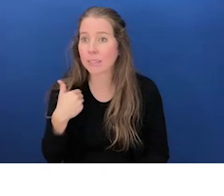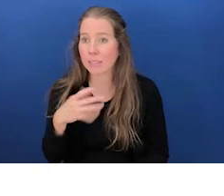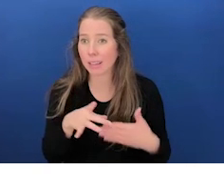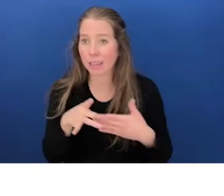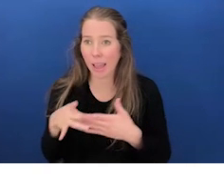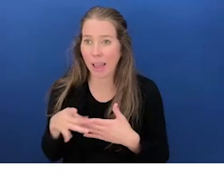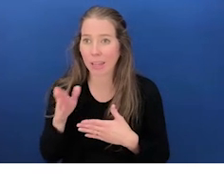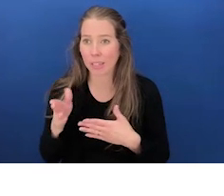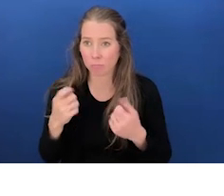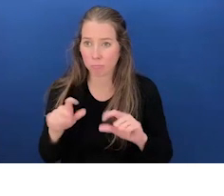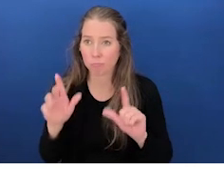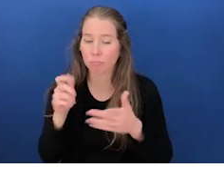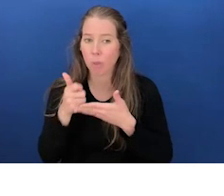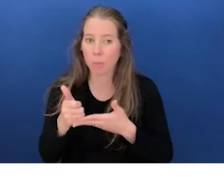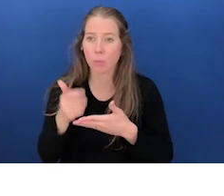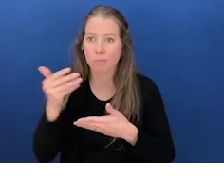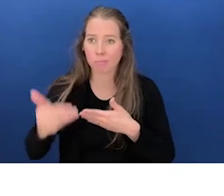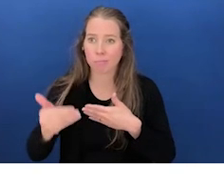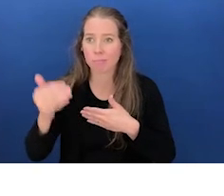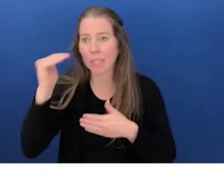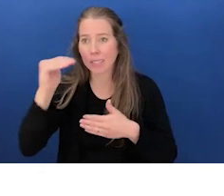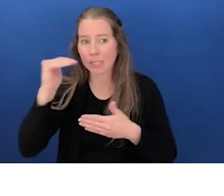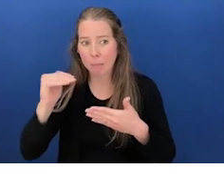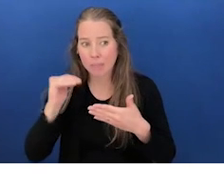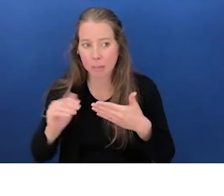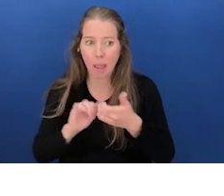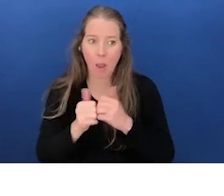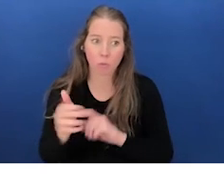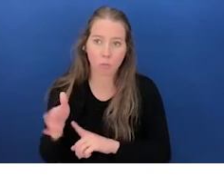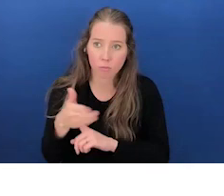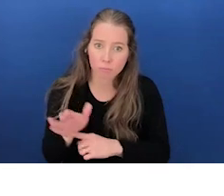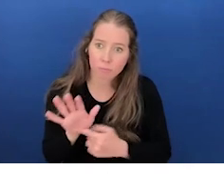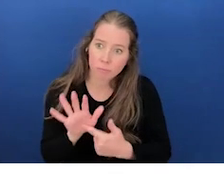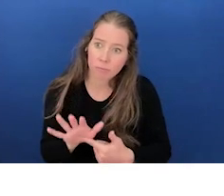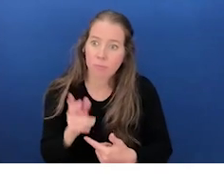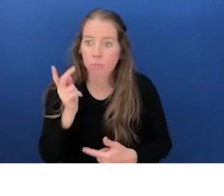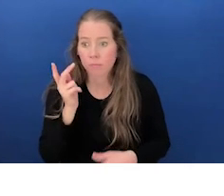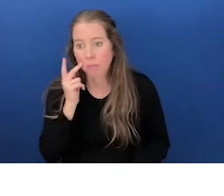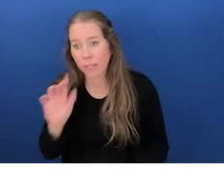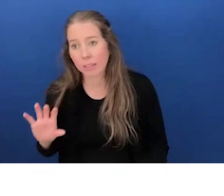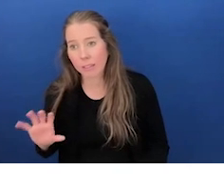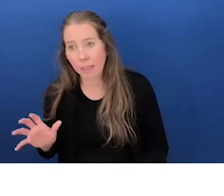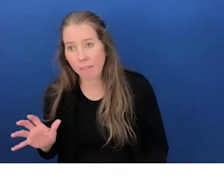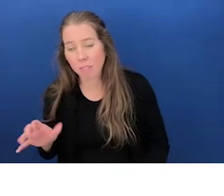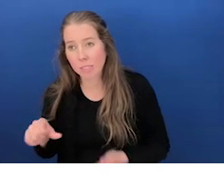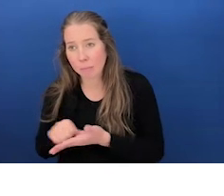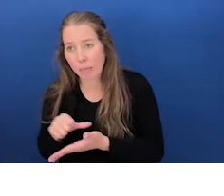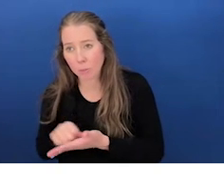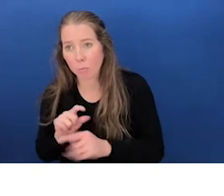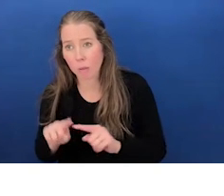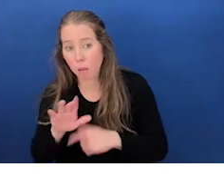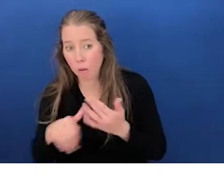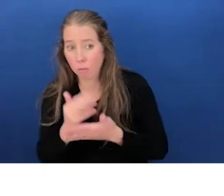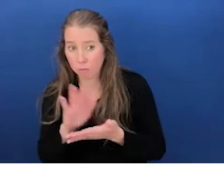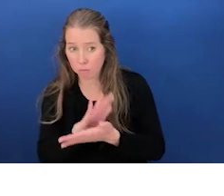you step-by-step on how to raise a flag. We used to have a Canvas page, but all of the